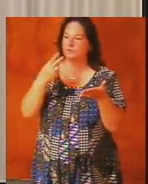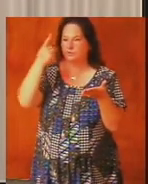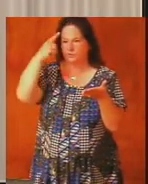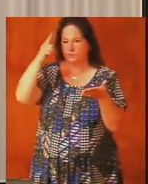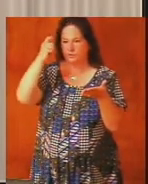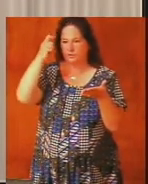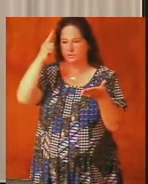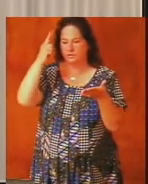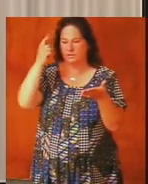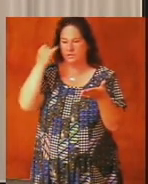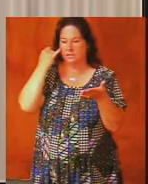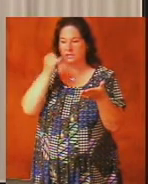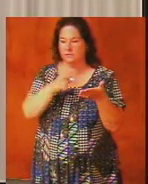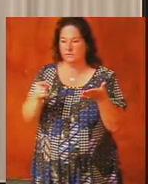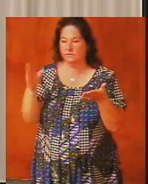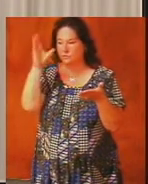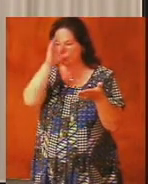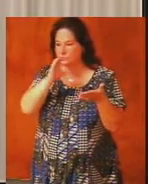understanding,